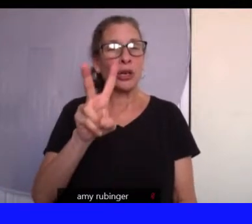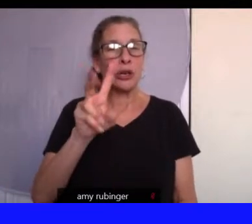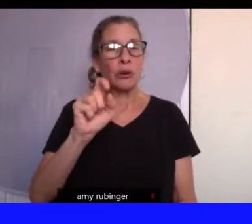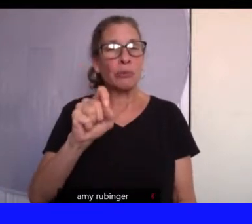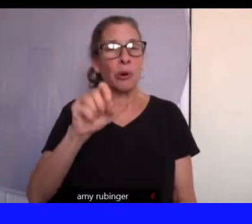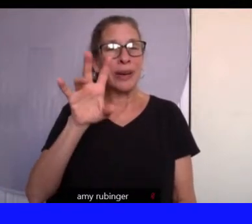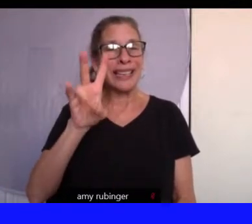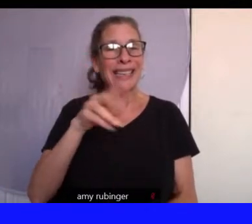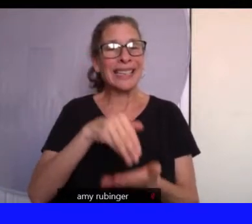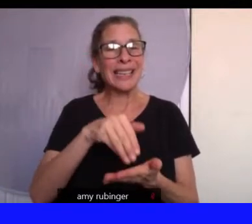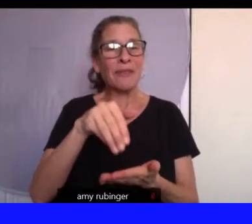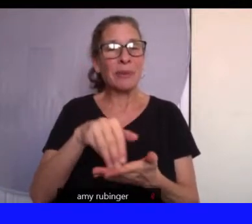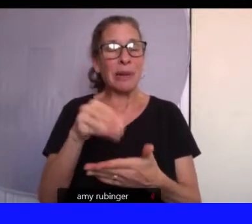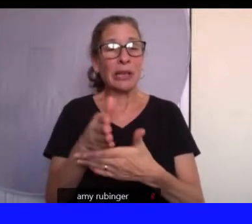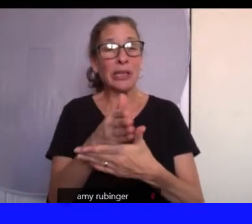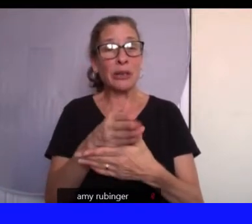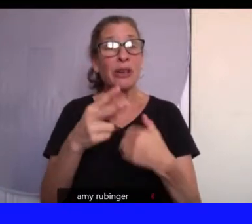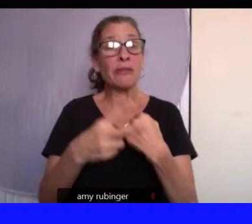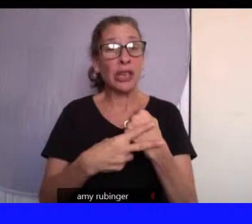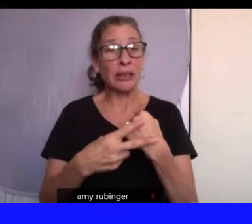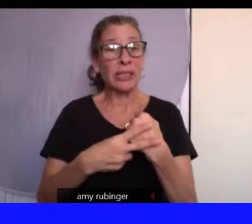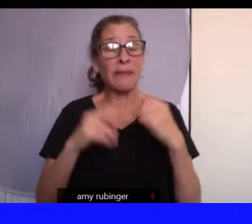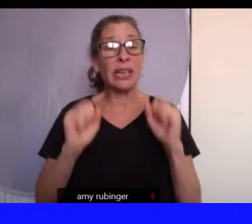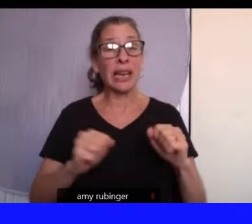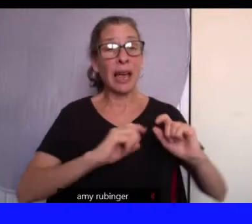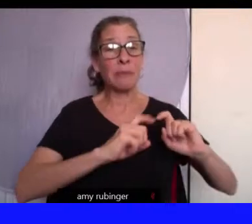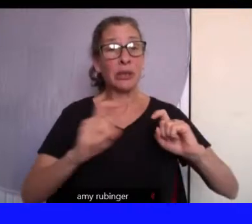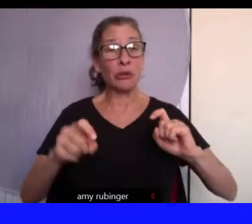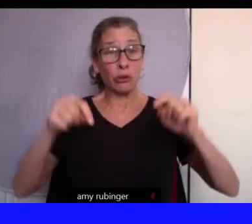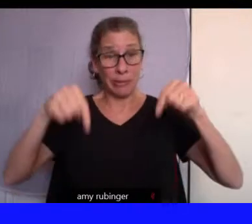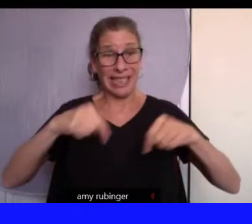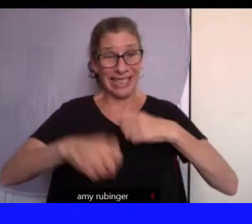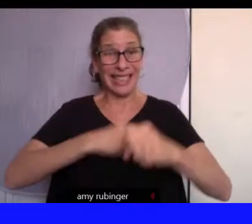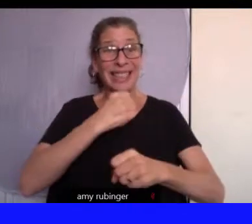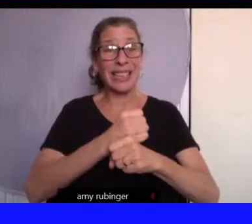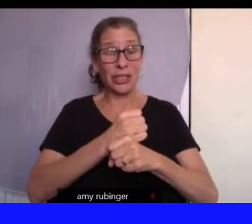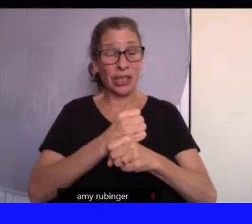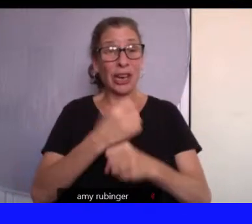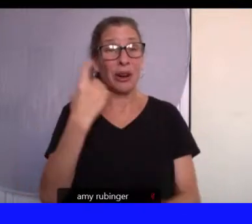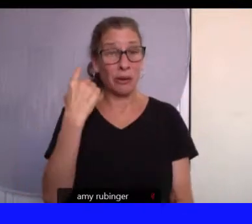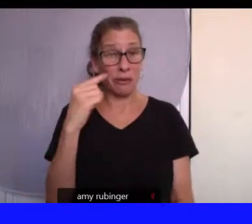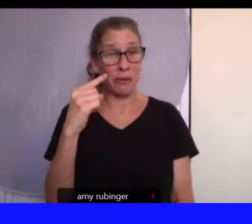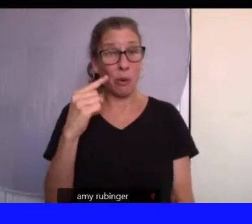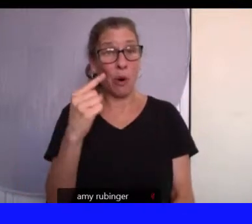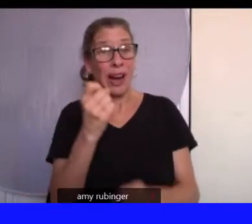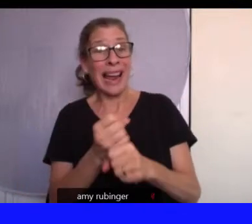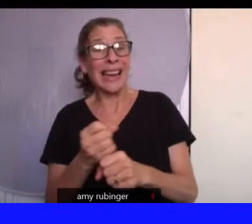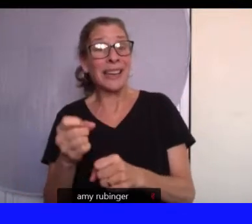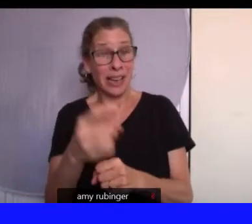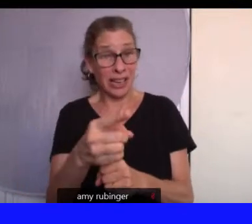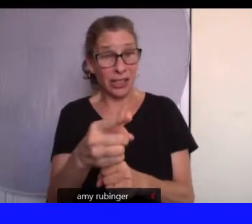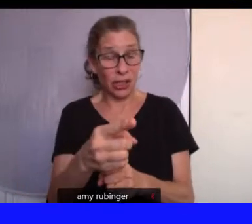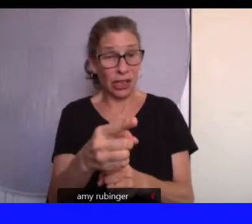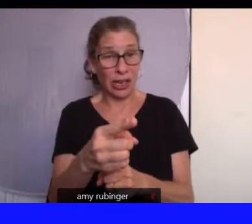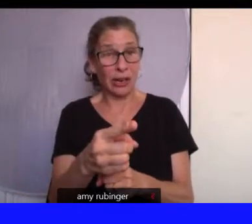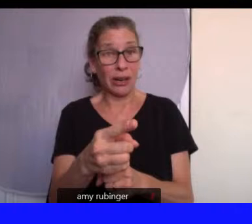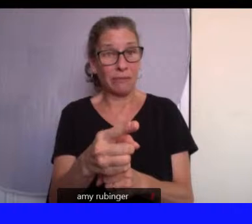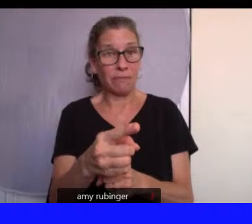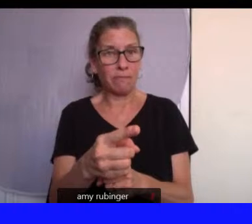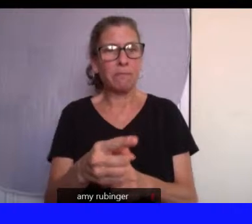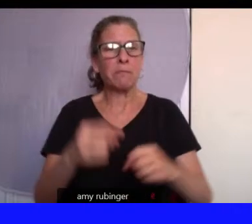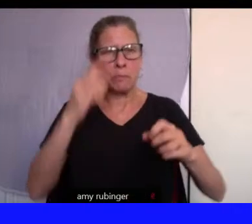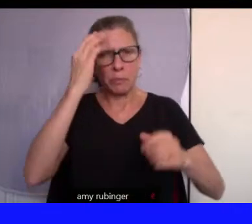This is just a little bit on the quality scoring in 2020. Again, there was CMS's extreme and